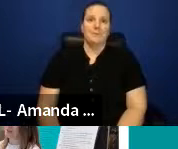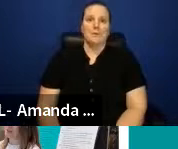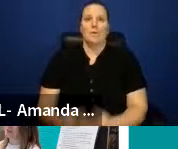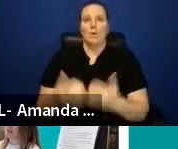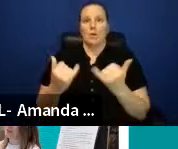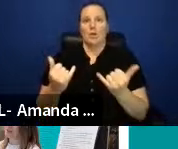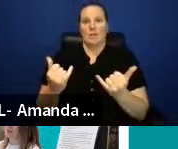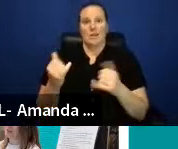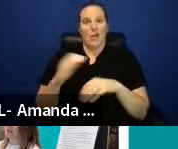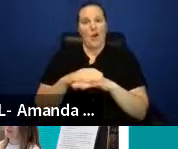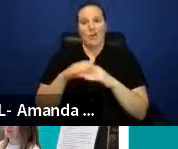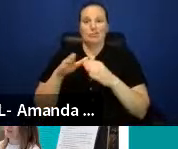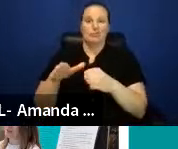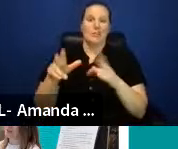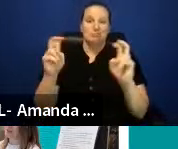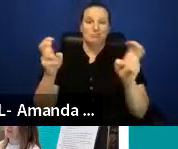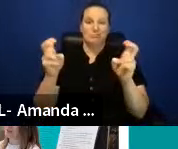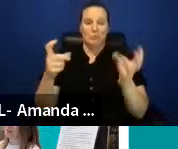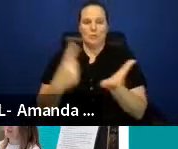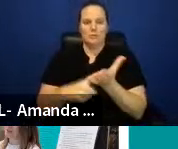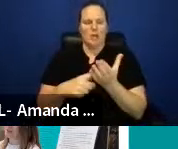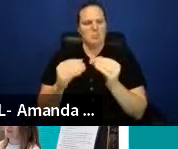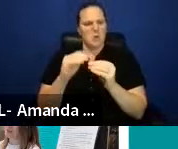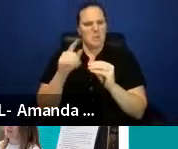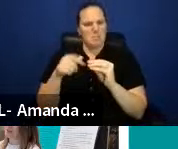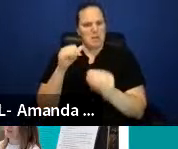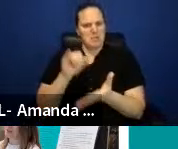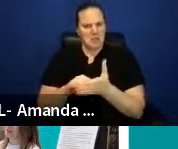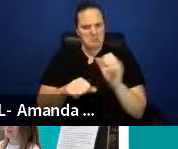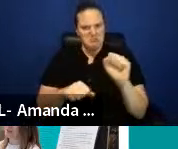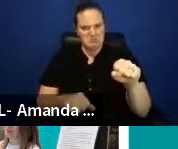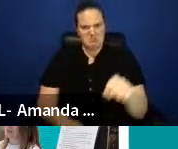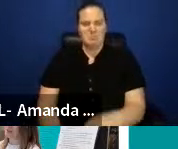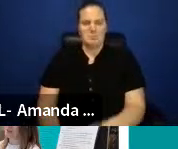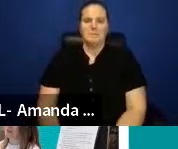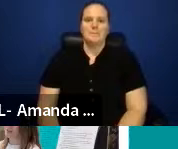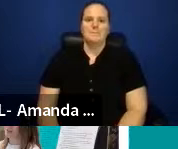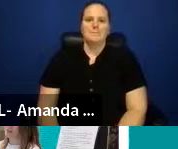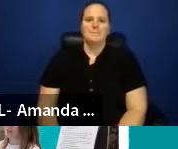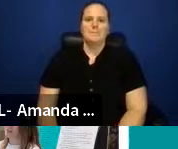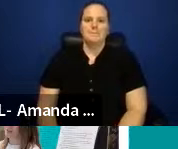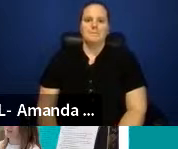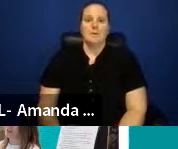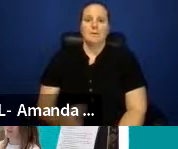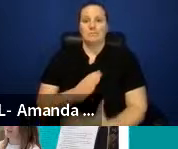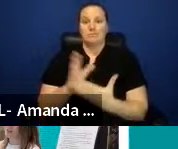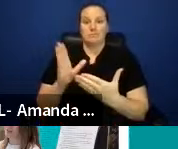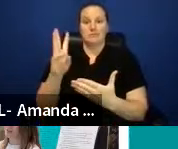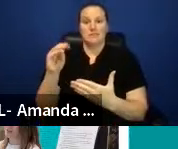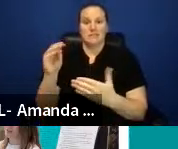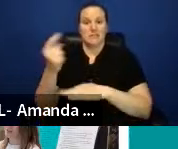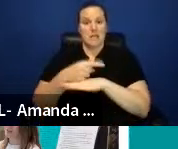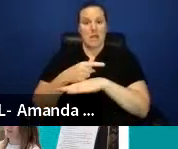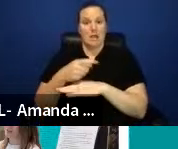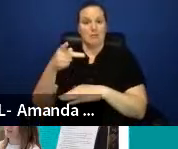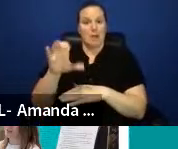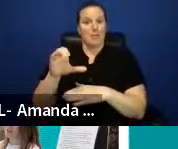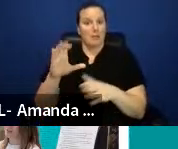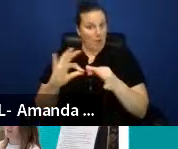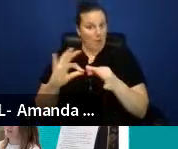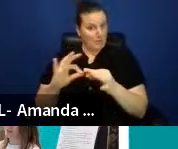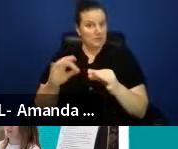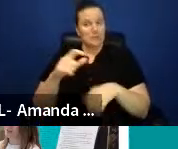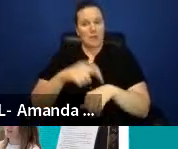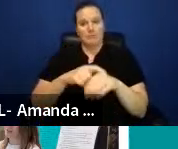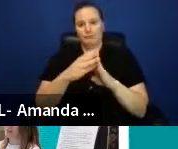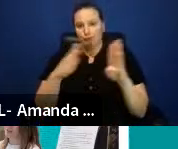on the streets, and we're going to talk more about that. But we have a 60-day public comment period that